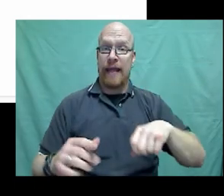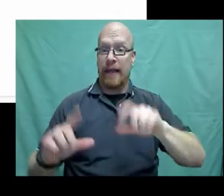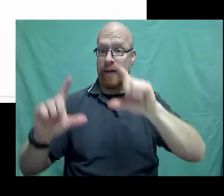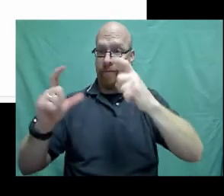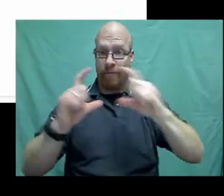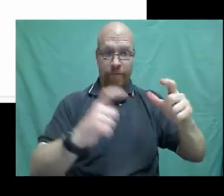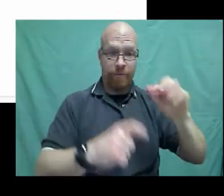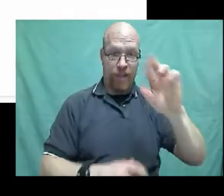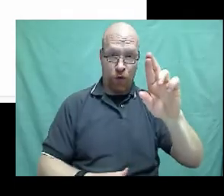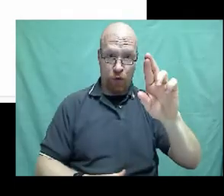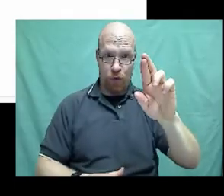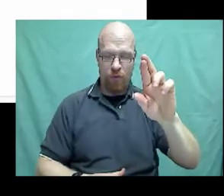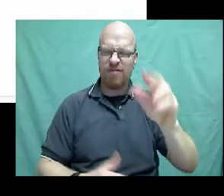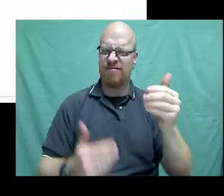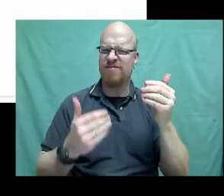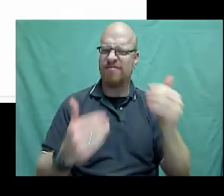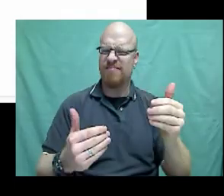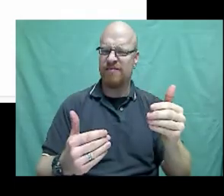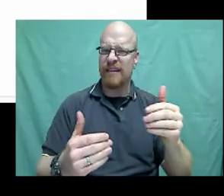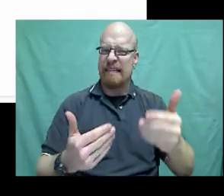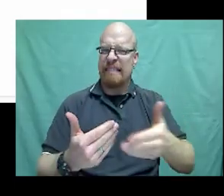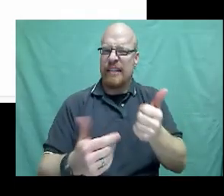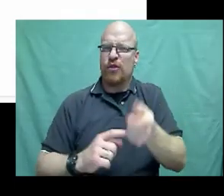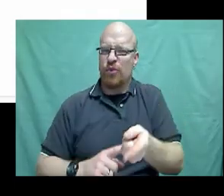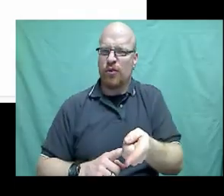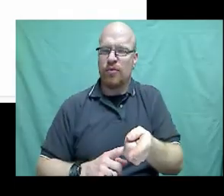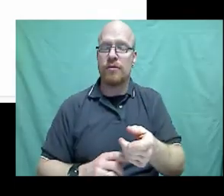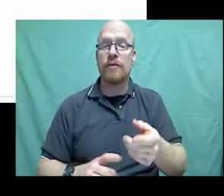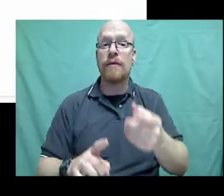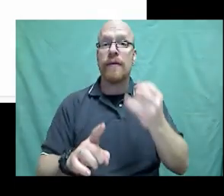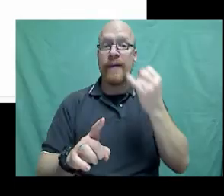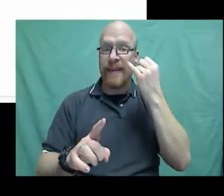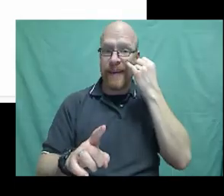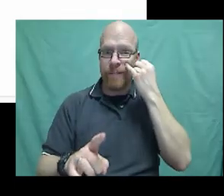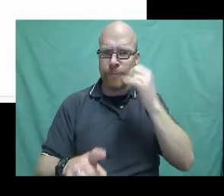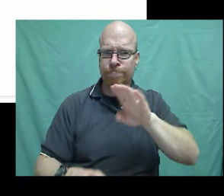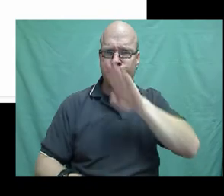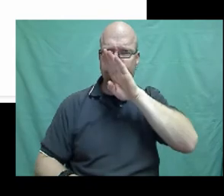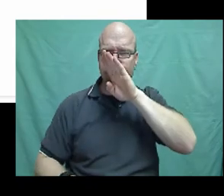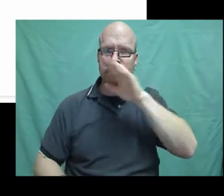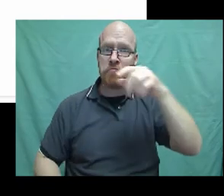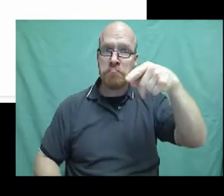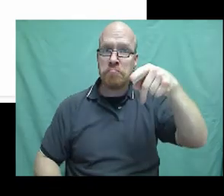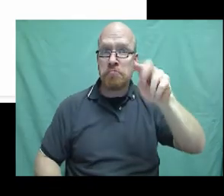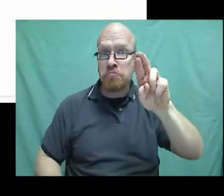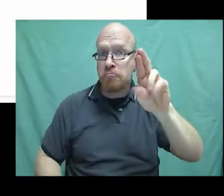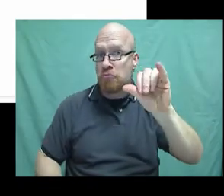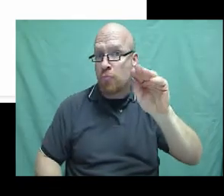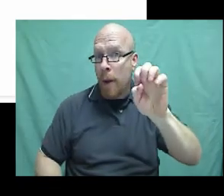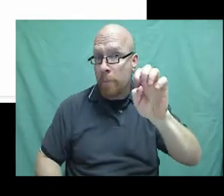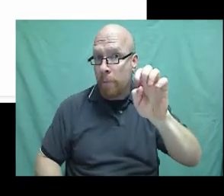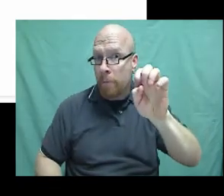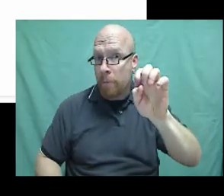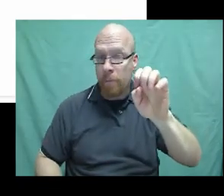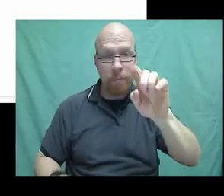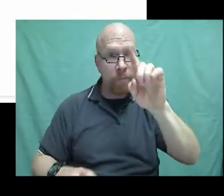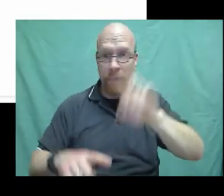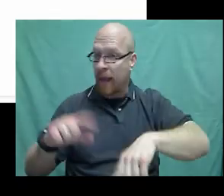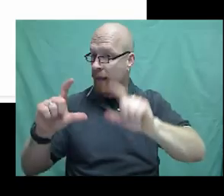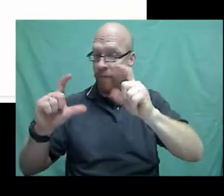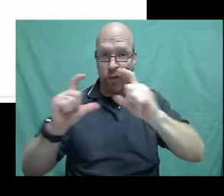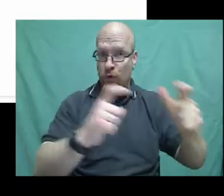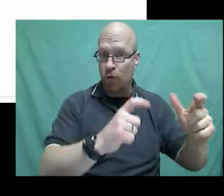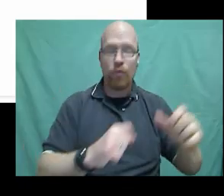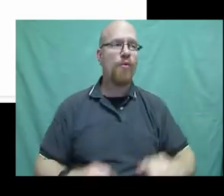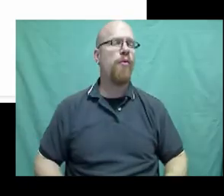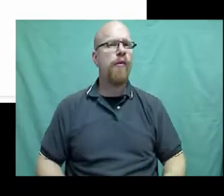this? If I can factor a quadratic, it'd be easier just to factor it. But if you are unable to